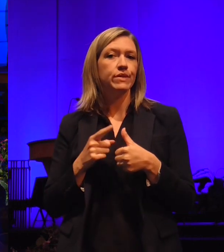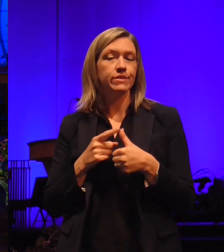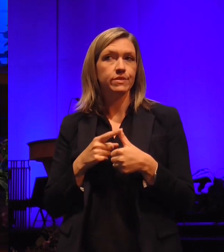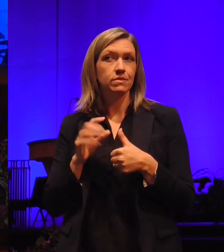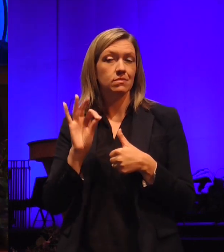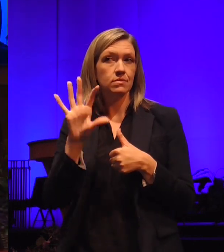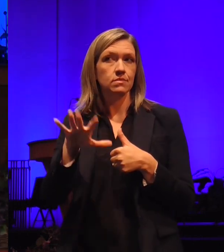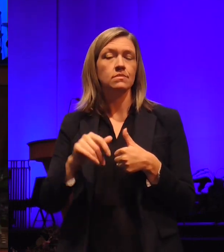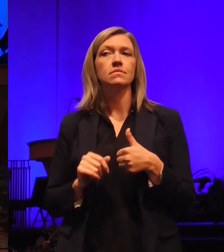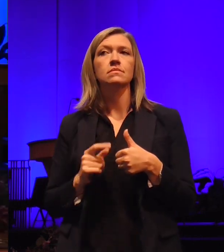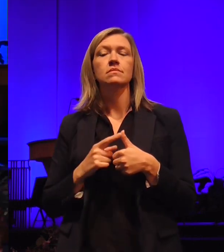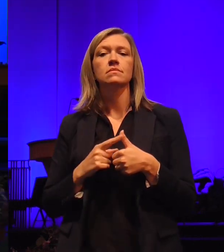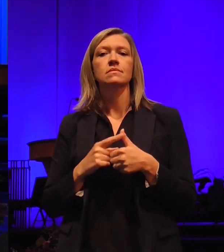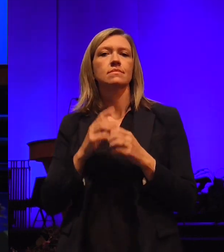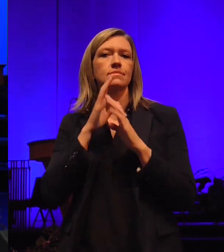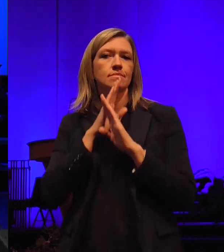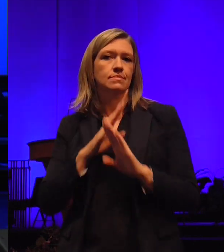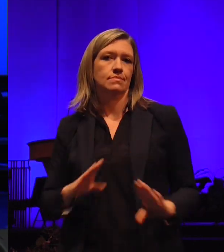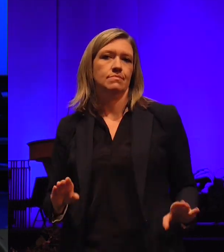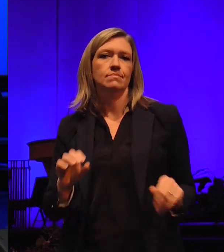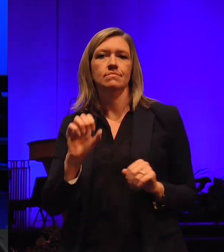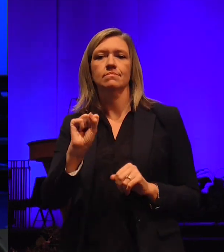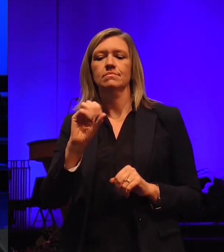ramp is solitude.